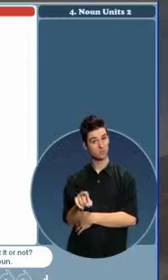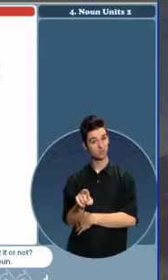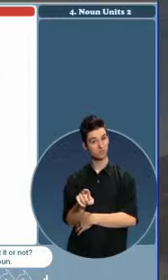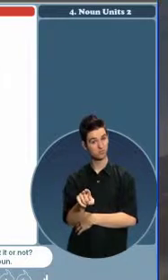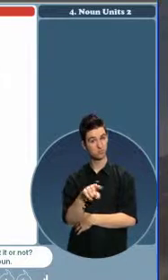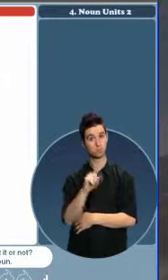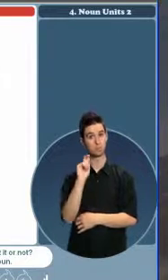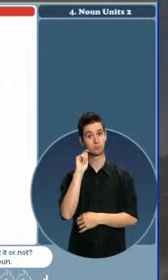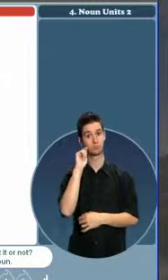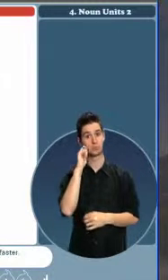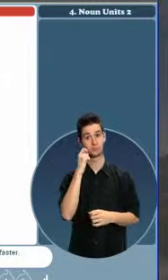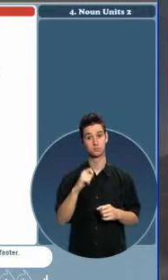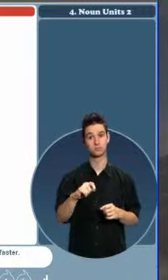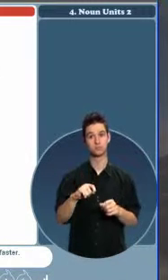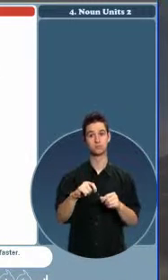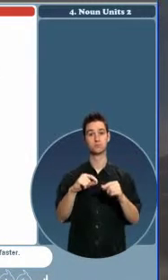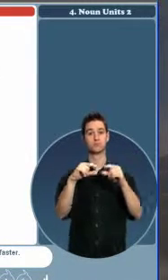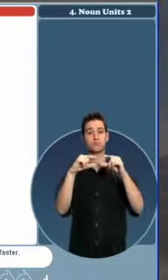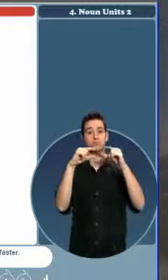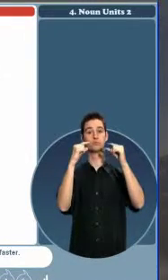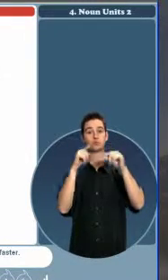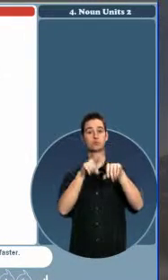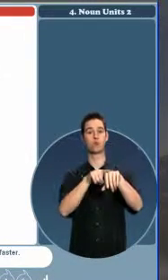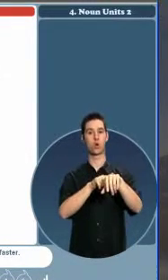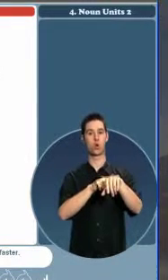Then click on the button for the type of noun.